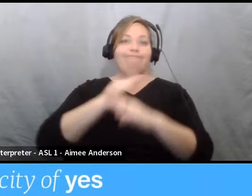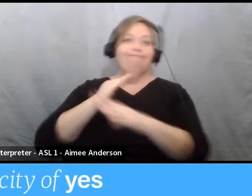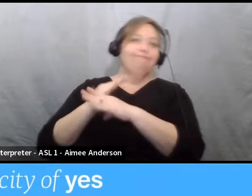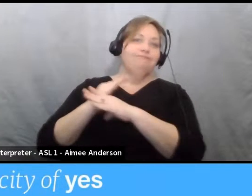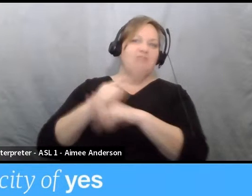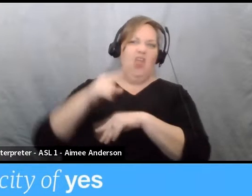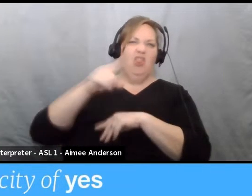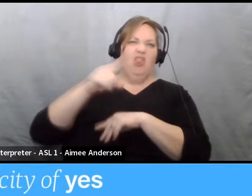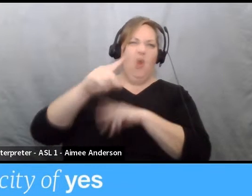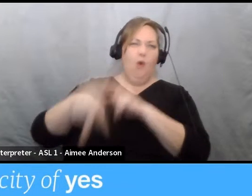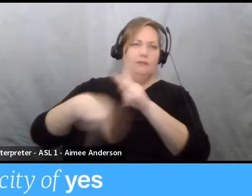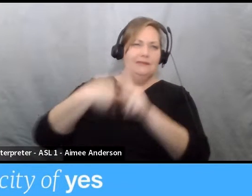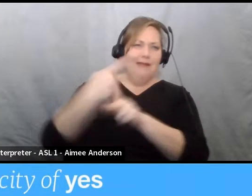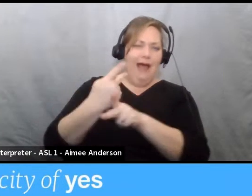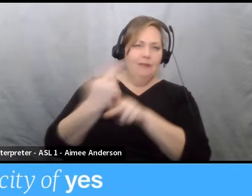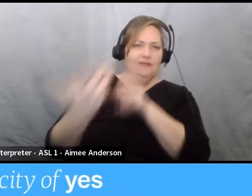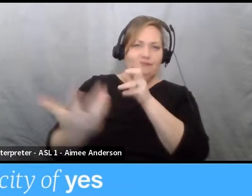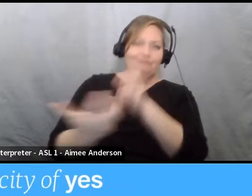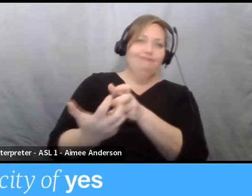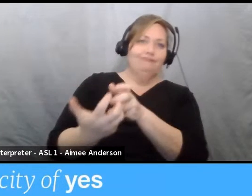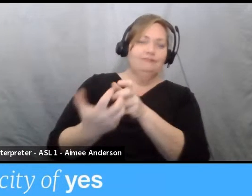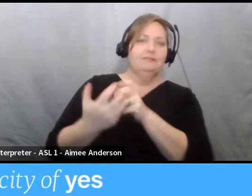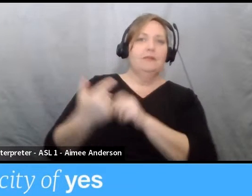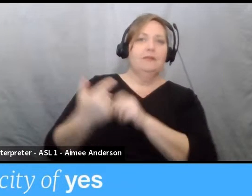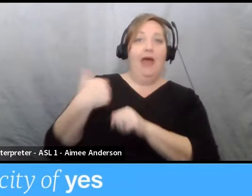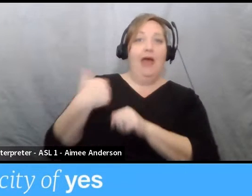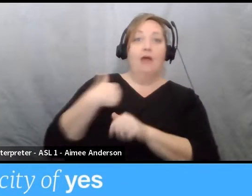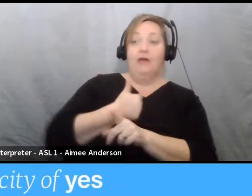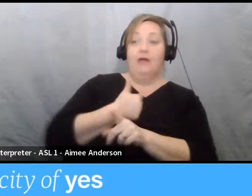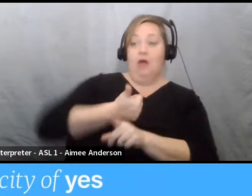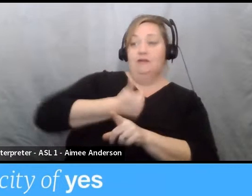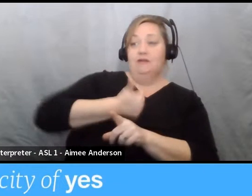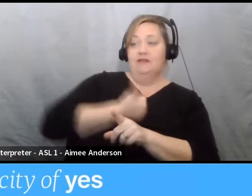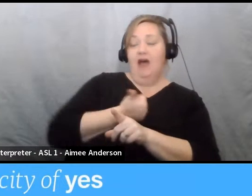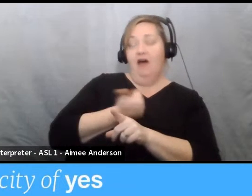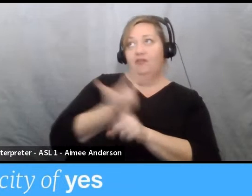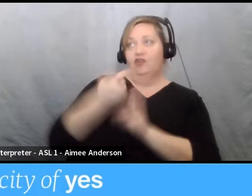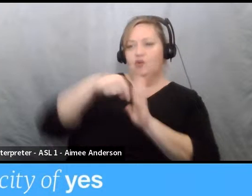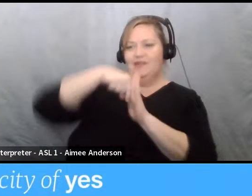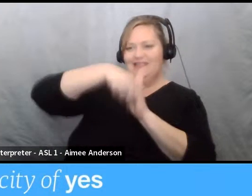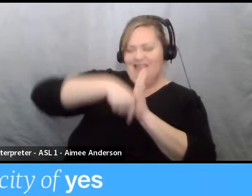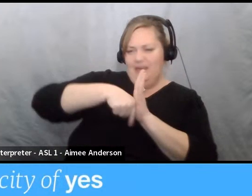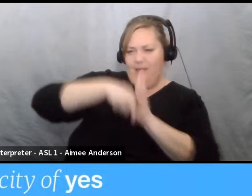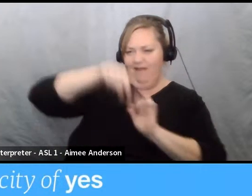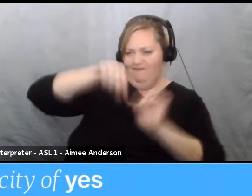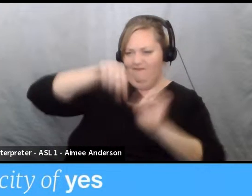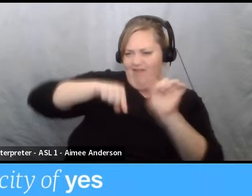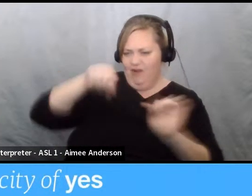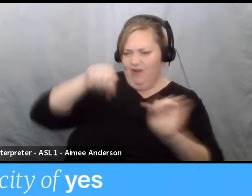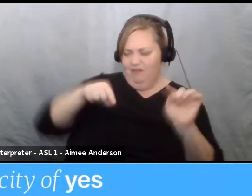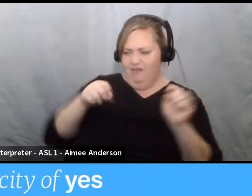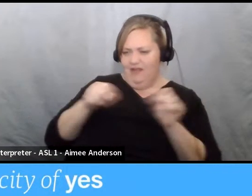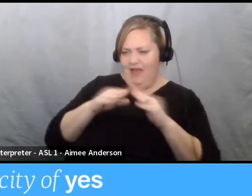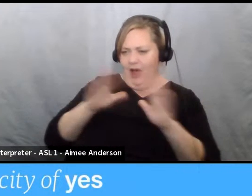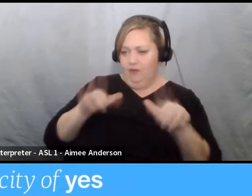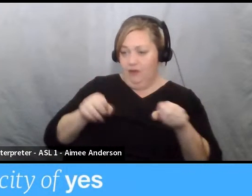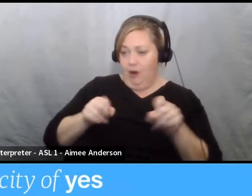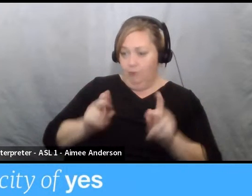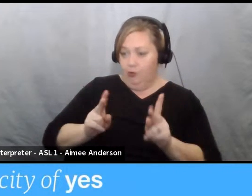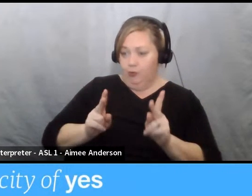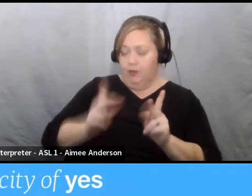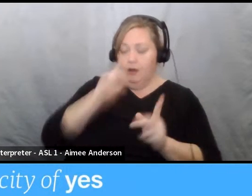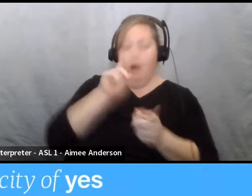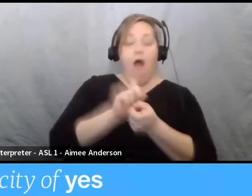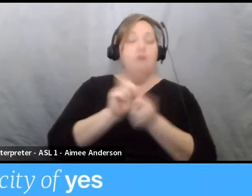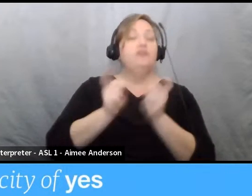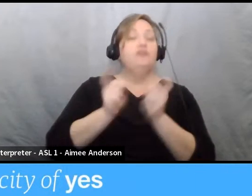those types of things, and are doing, it's kind of like deeply buried in housing opportunity, are changes